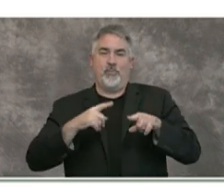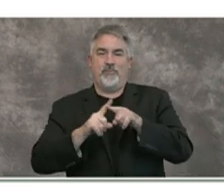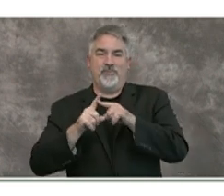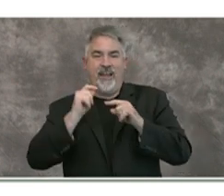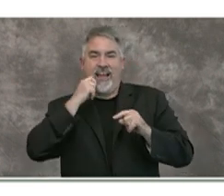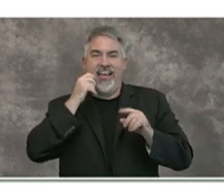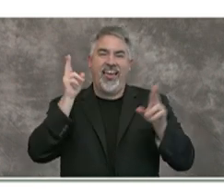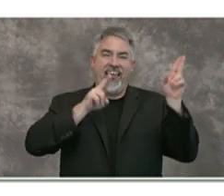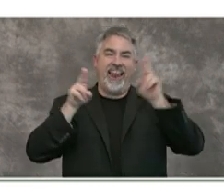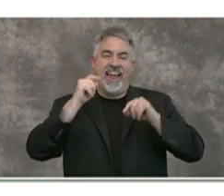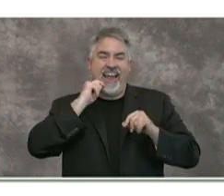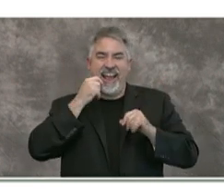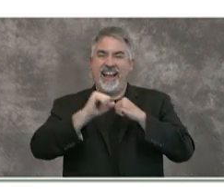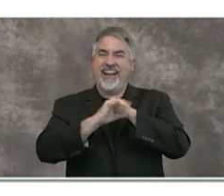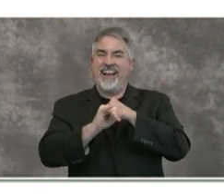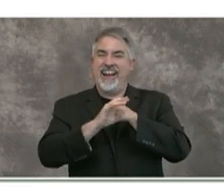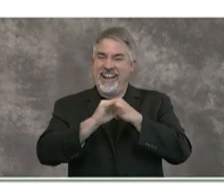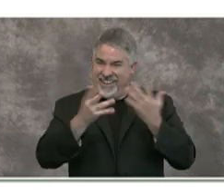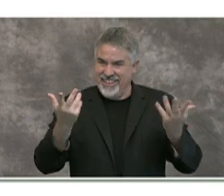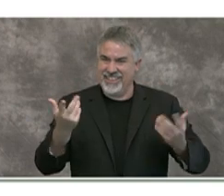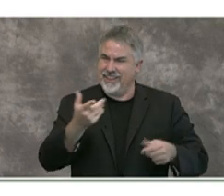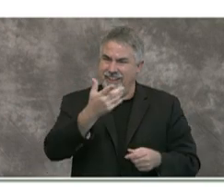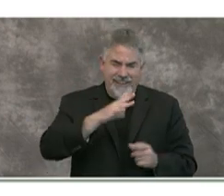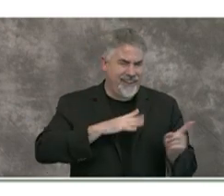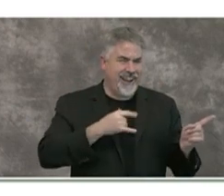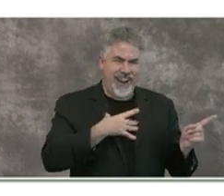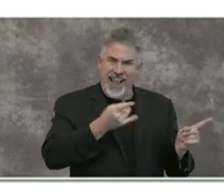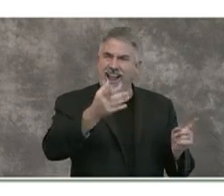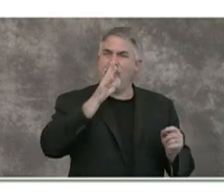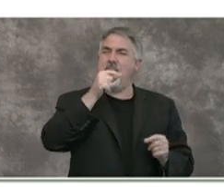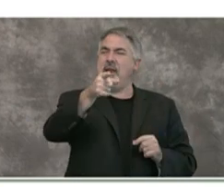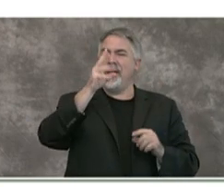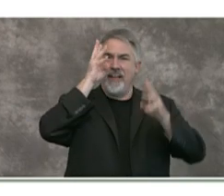Take the pledge and share. Again, if you go to